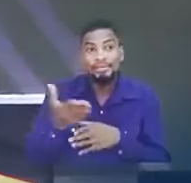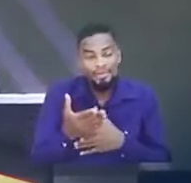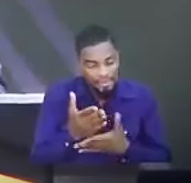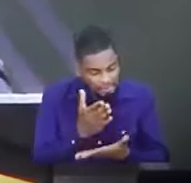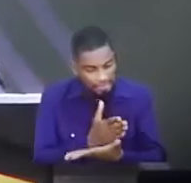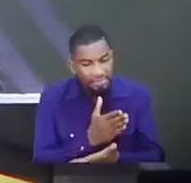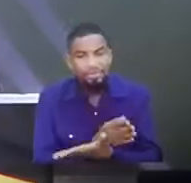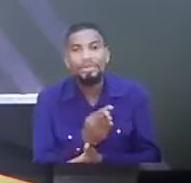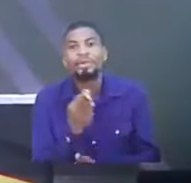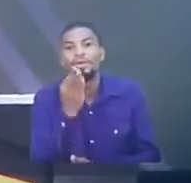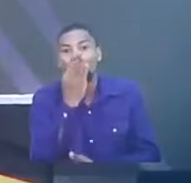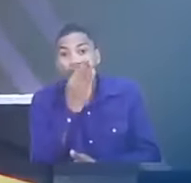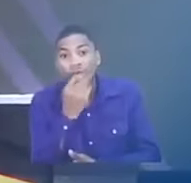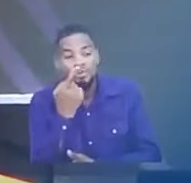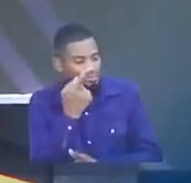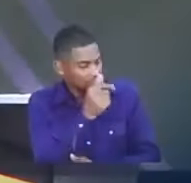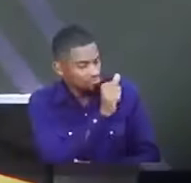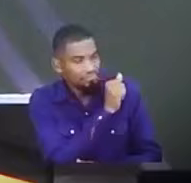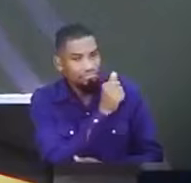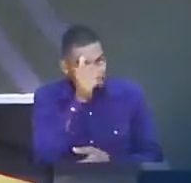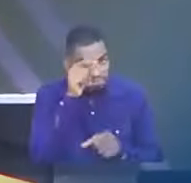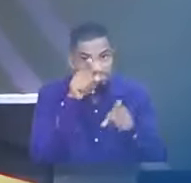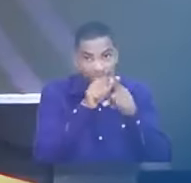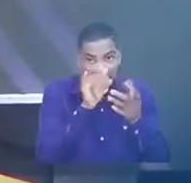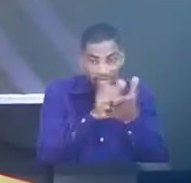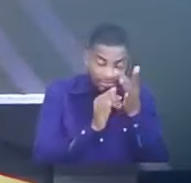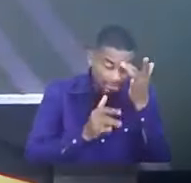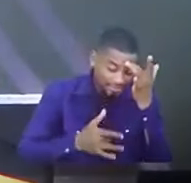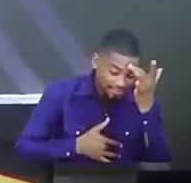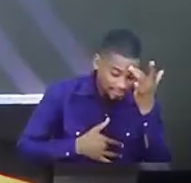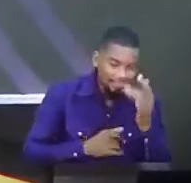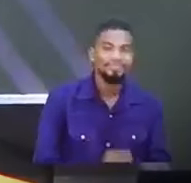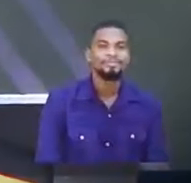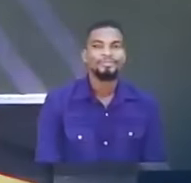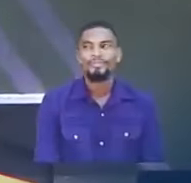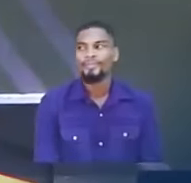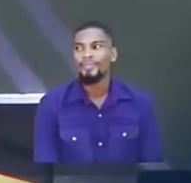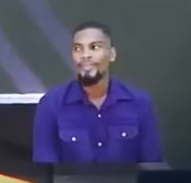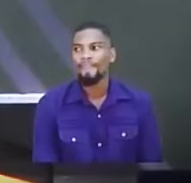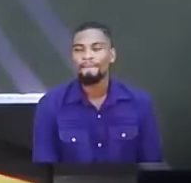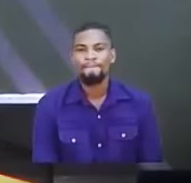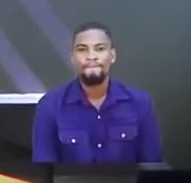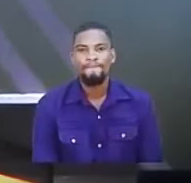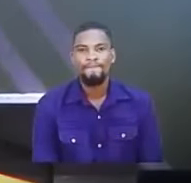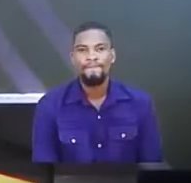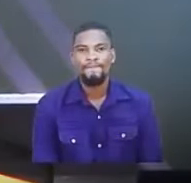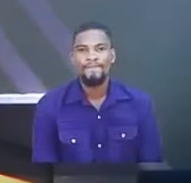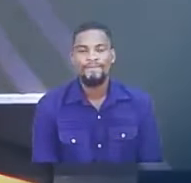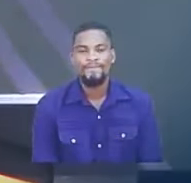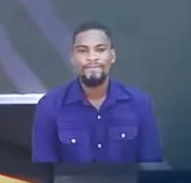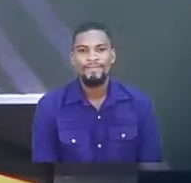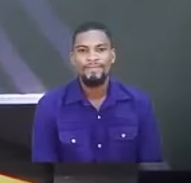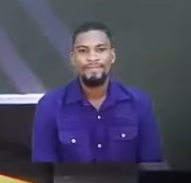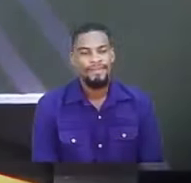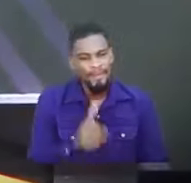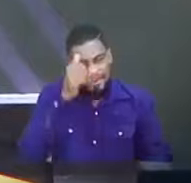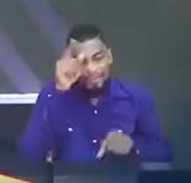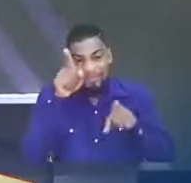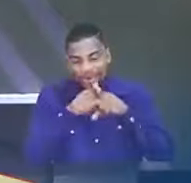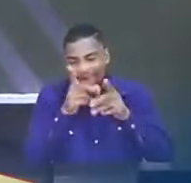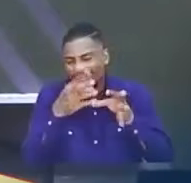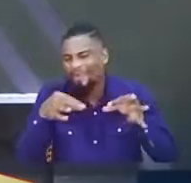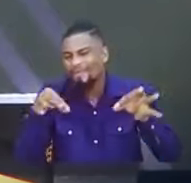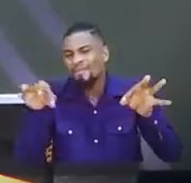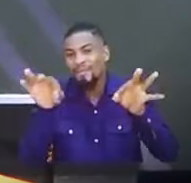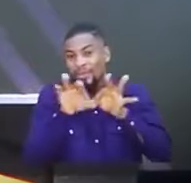preparing the food for a brother who was sick. And that brother was the most important of all brothers. Because if the king